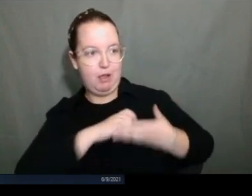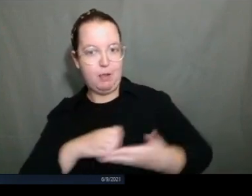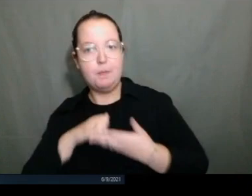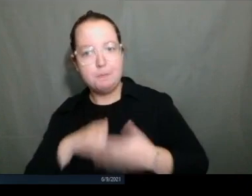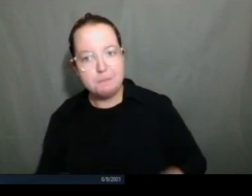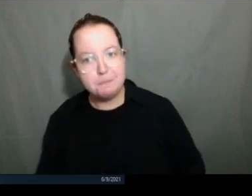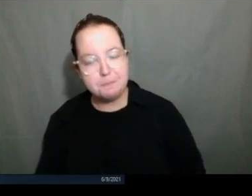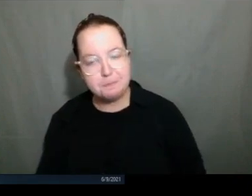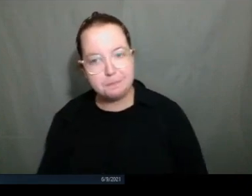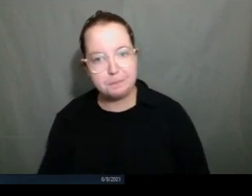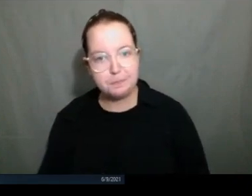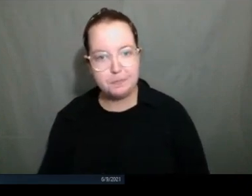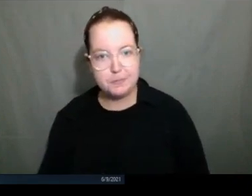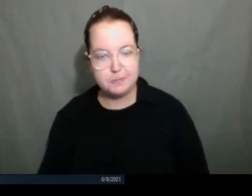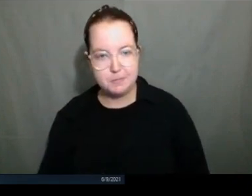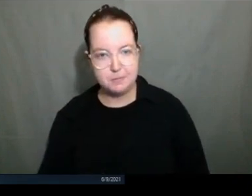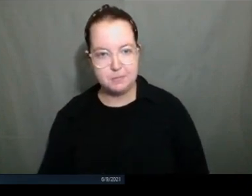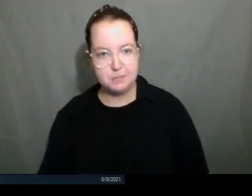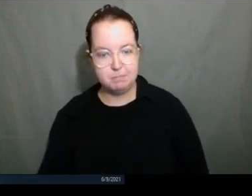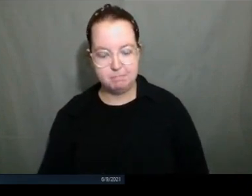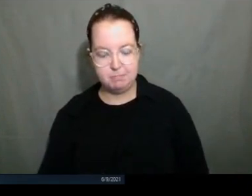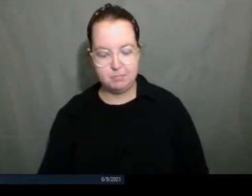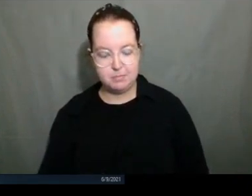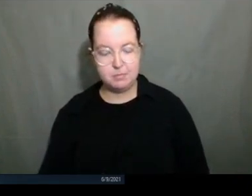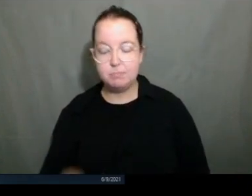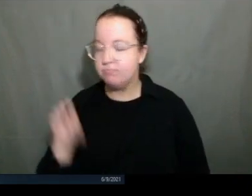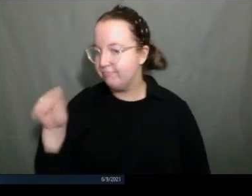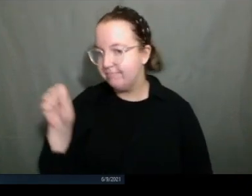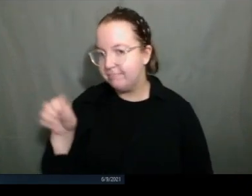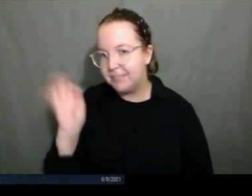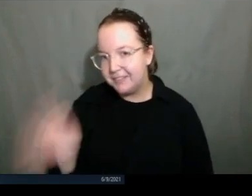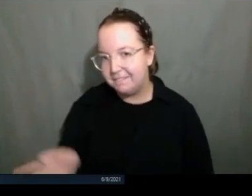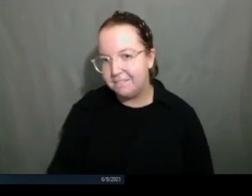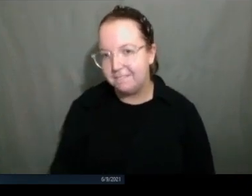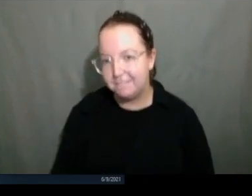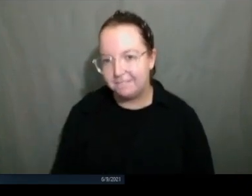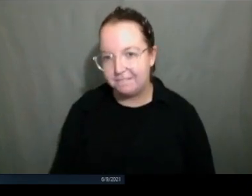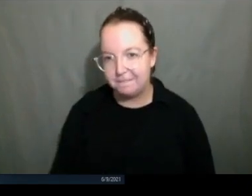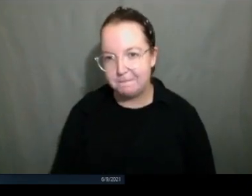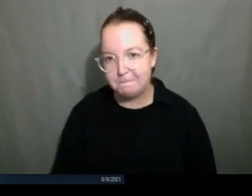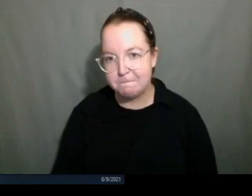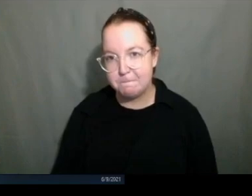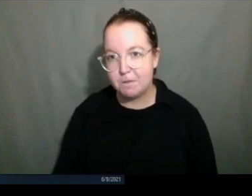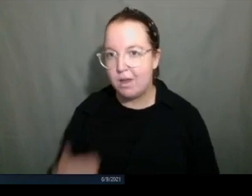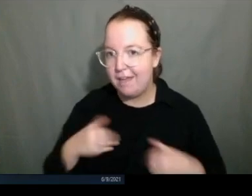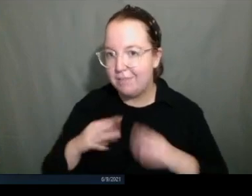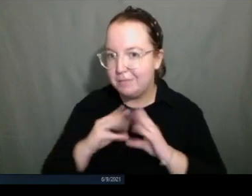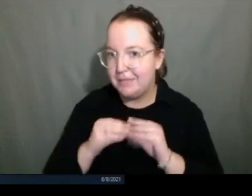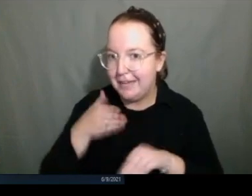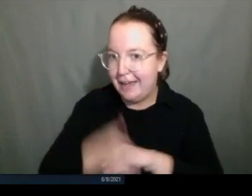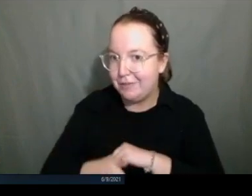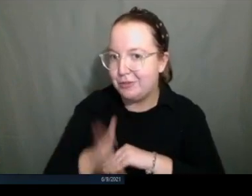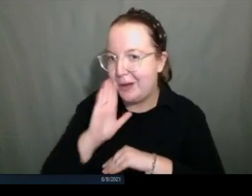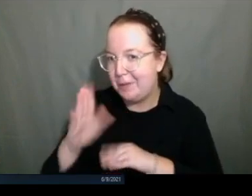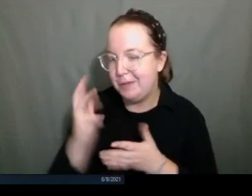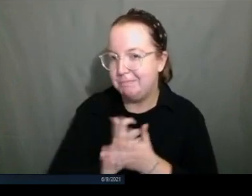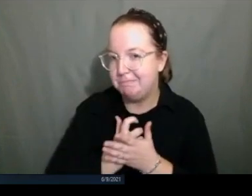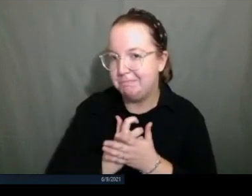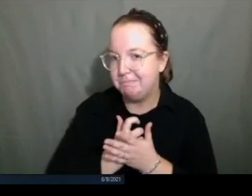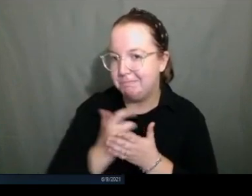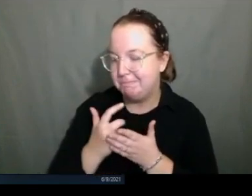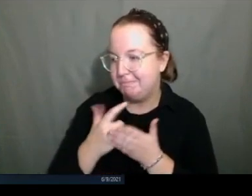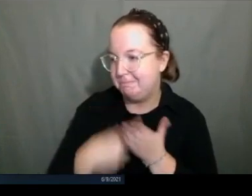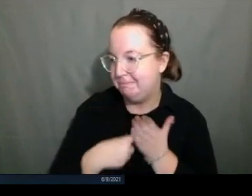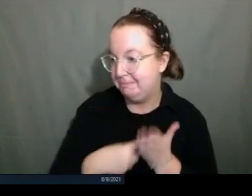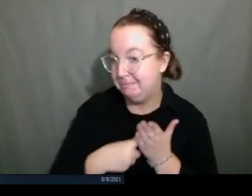walking through it and then I can answer the questions. Yep, definitely. So yeah, we'll take a look at that. We have a meeting right after this, so we'll take a look and get you an